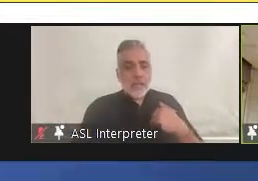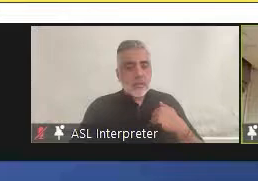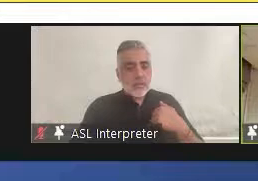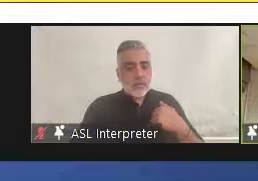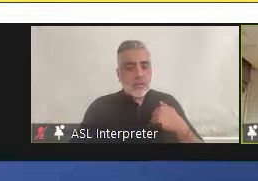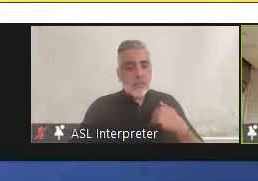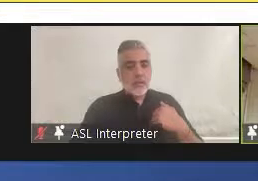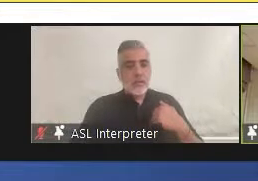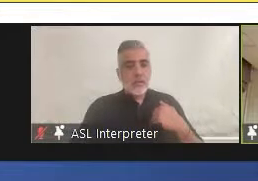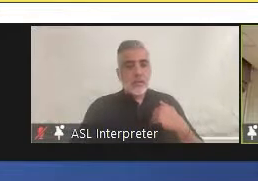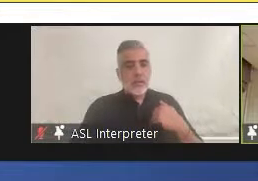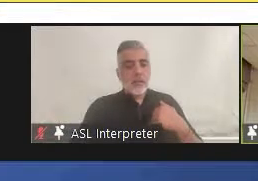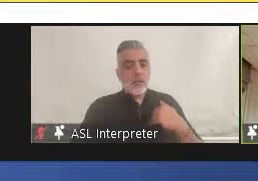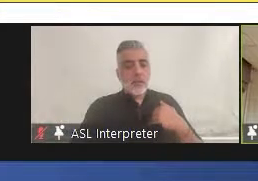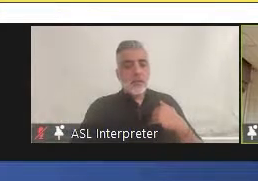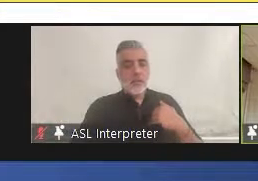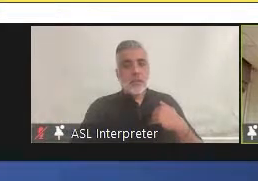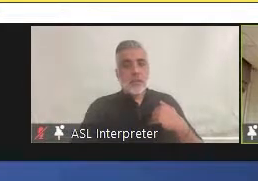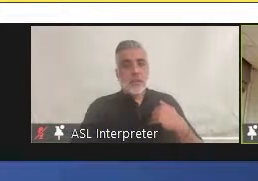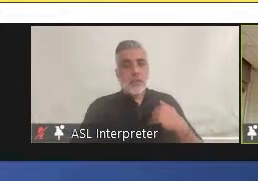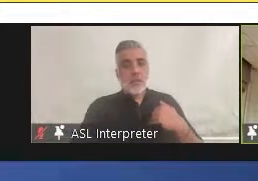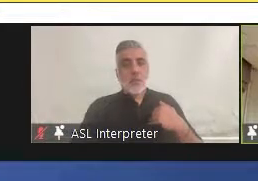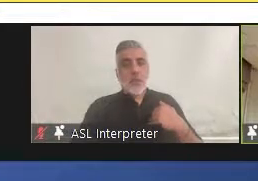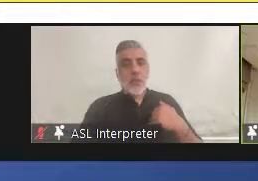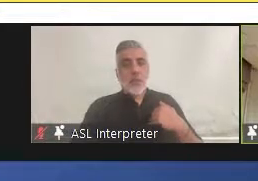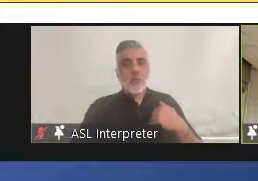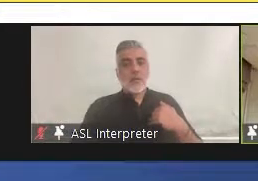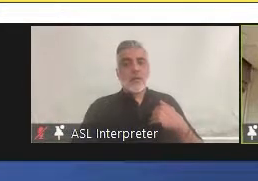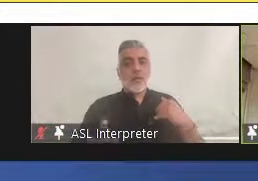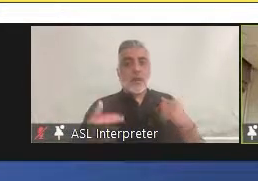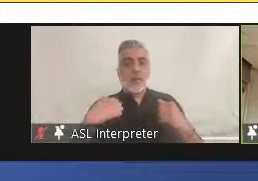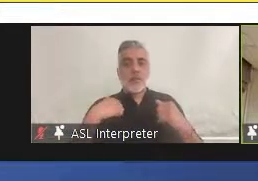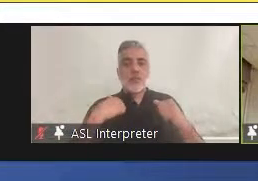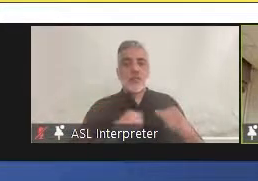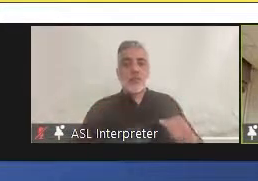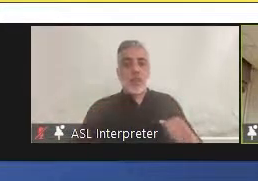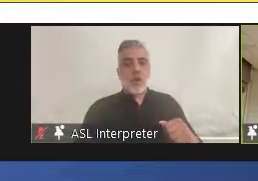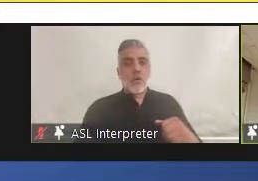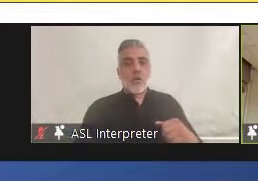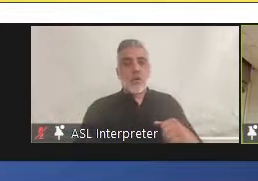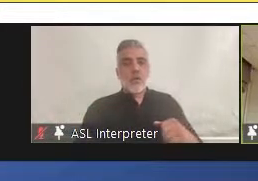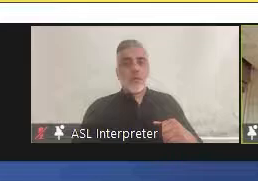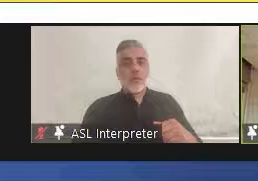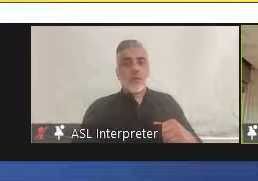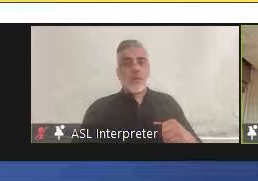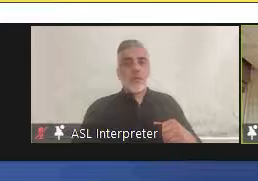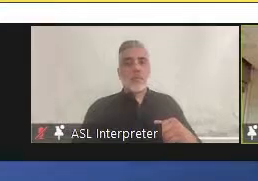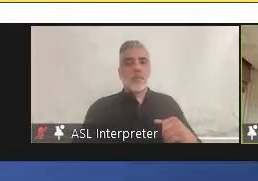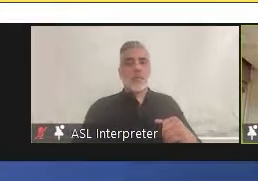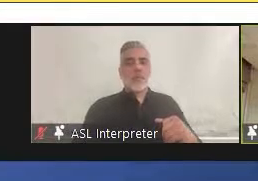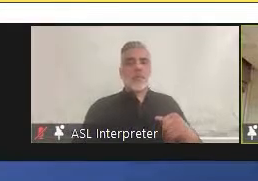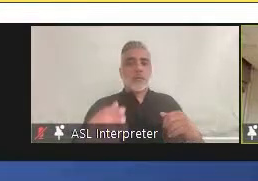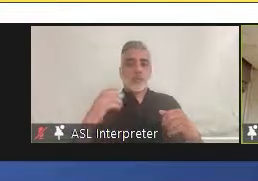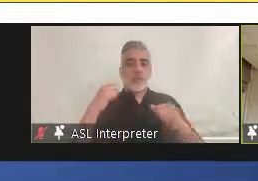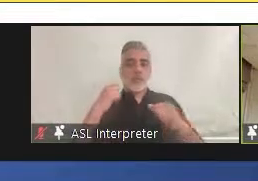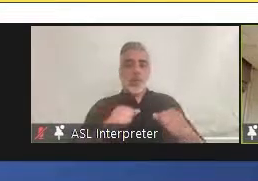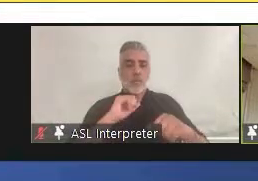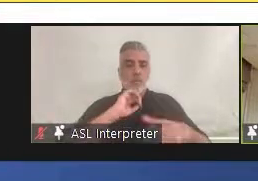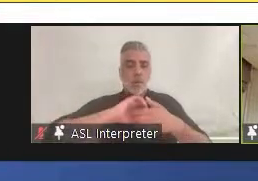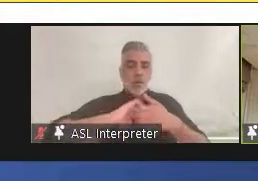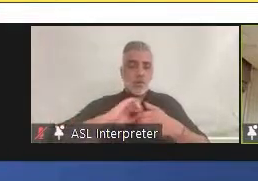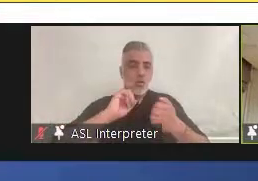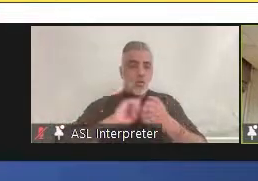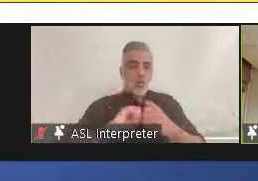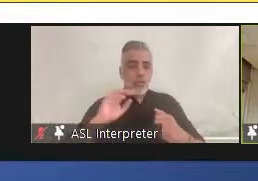we have a strong partnership with the Bangladesh Business and Disability Network, which is like an NGO type of organization in Bangladesh,